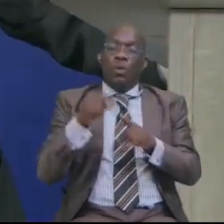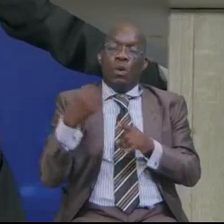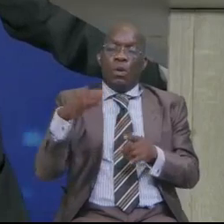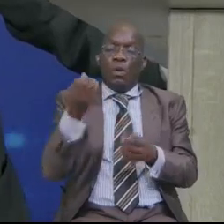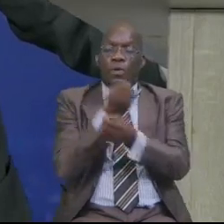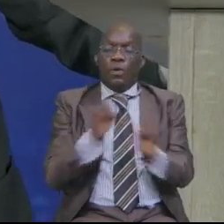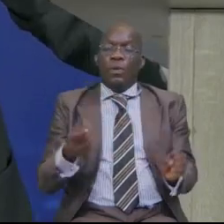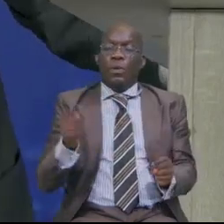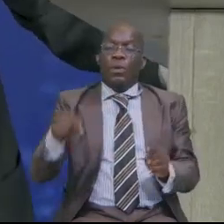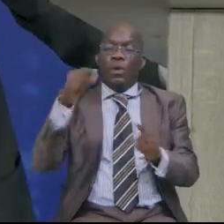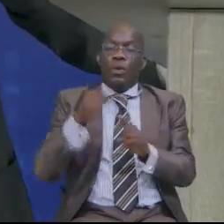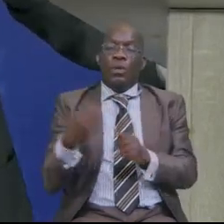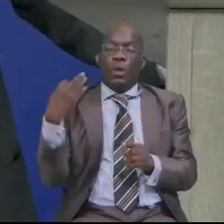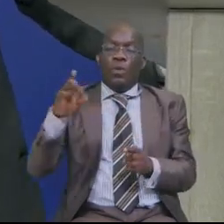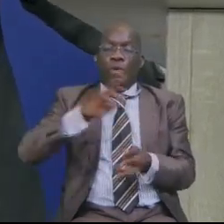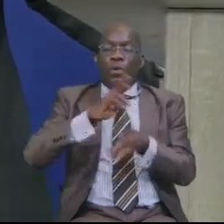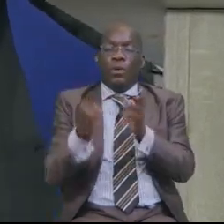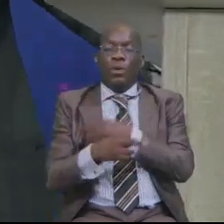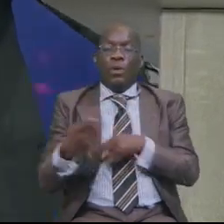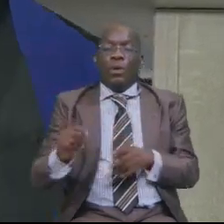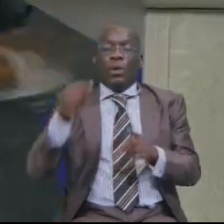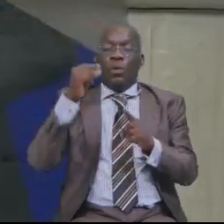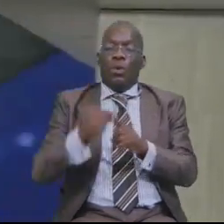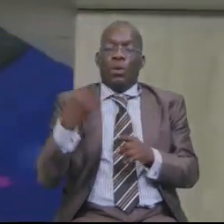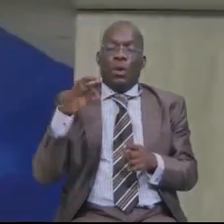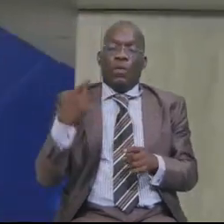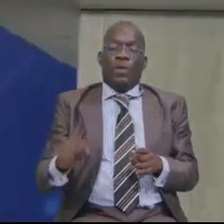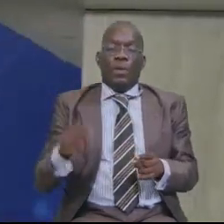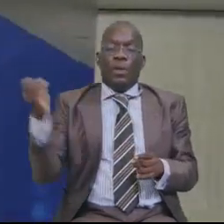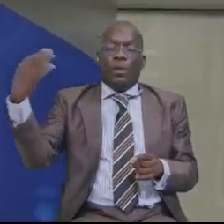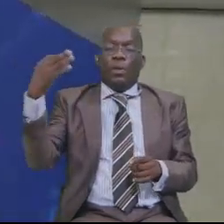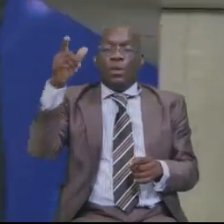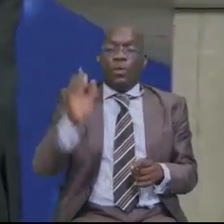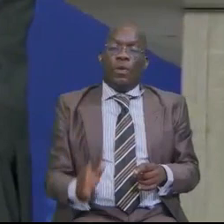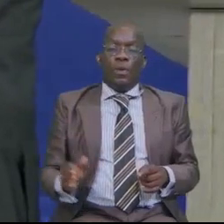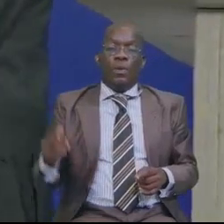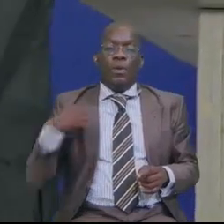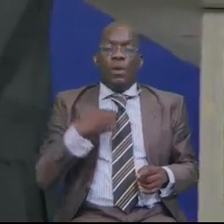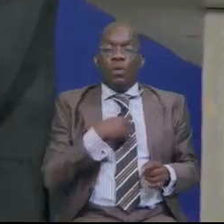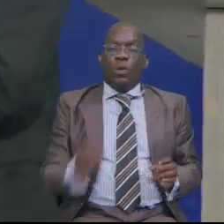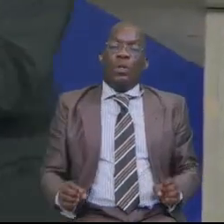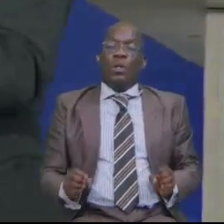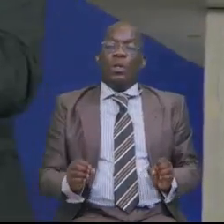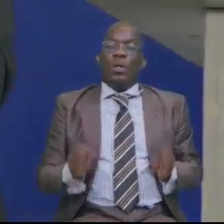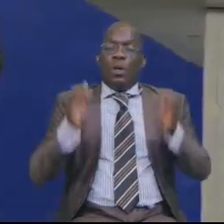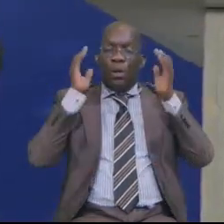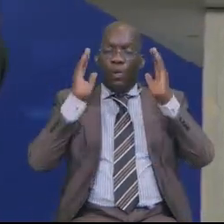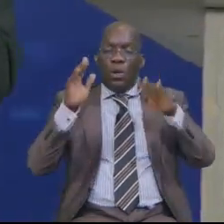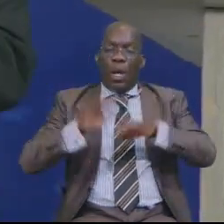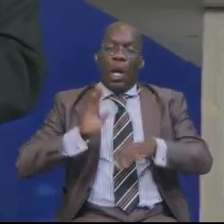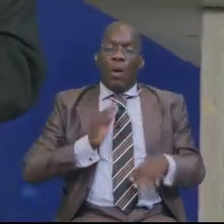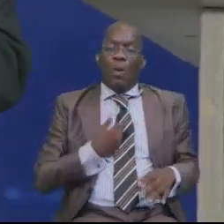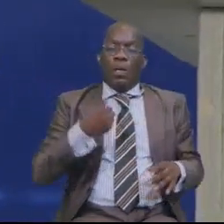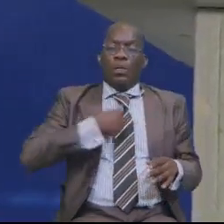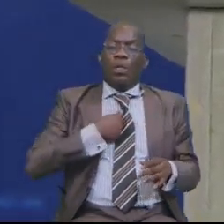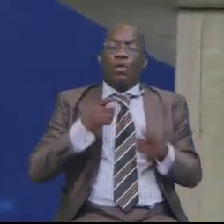the word of repentance, and the word of the grace of God, we commit ourselves to that. Are we like